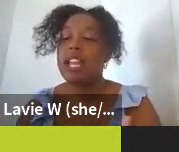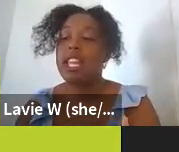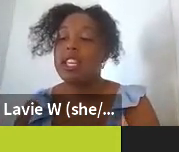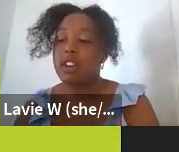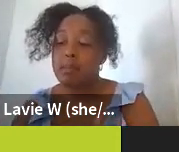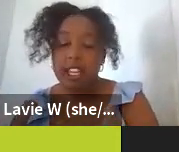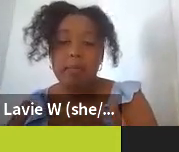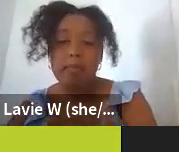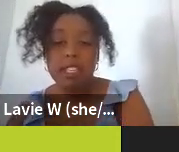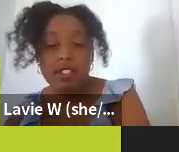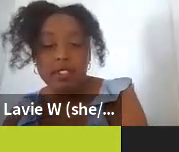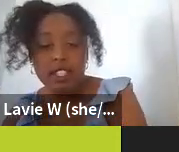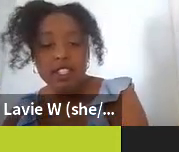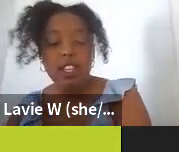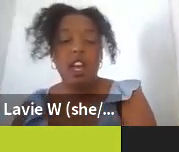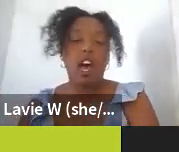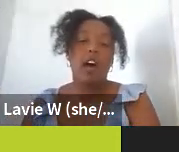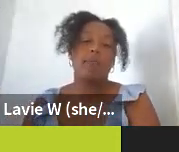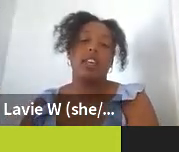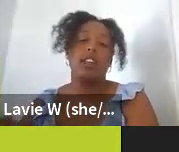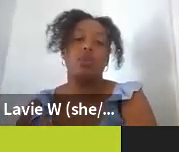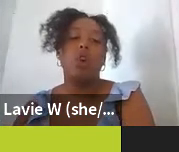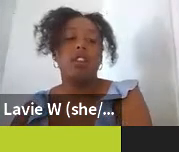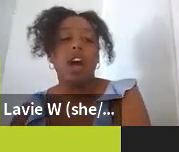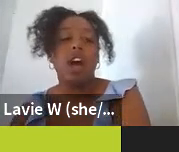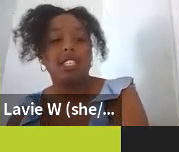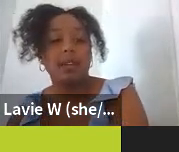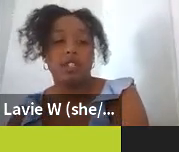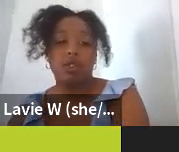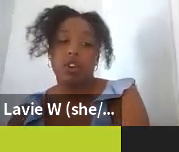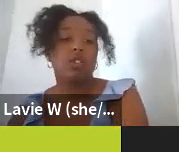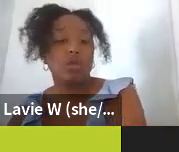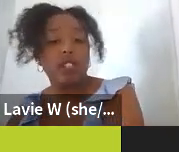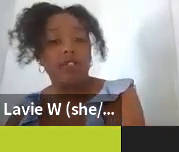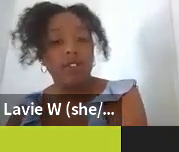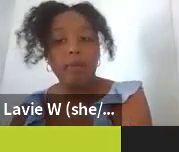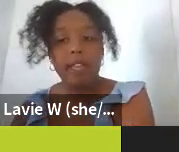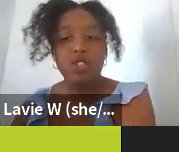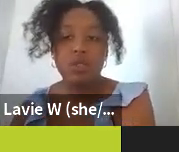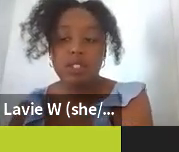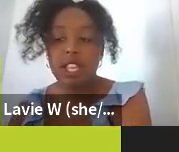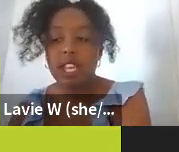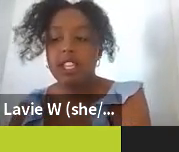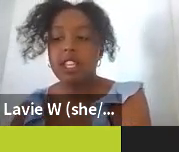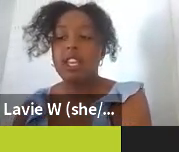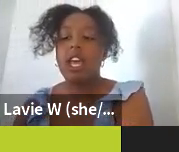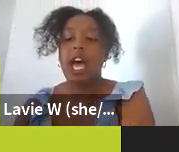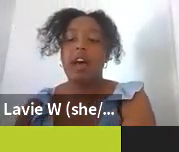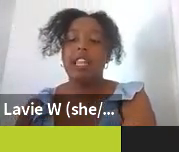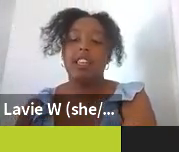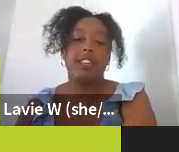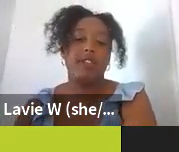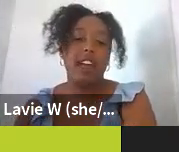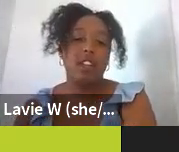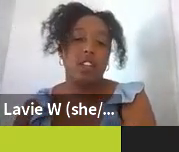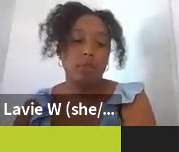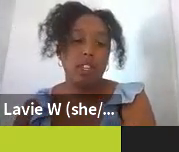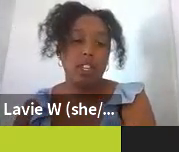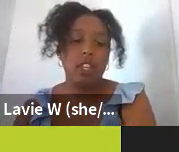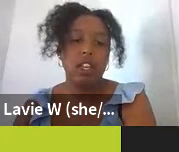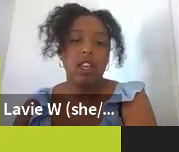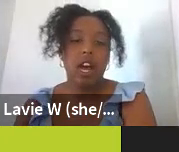where there are many misfits who are not accepted or excluded from mainstream society, and they can find